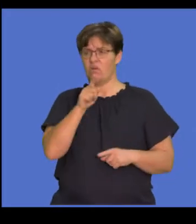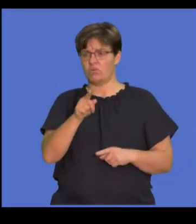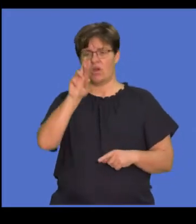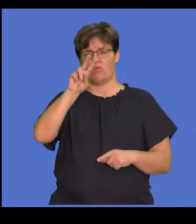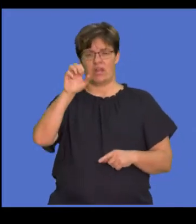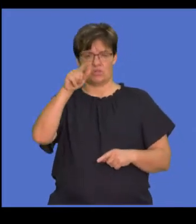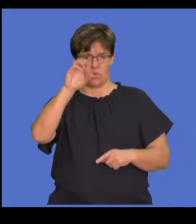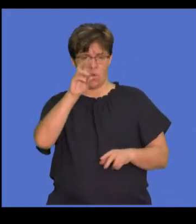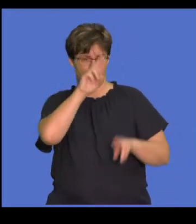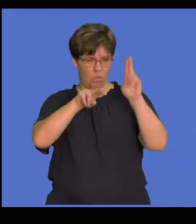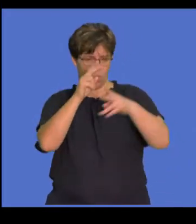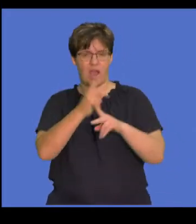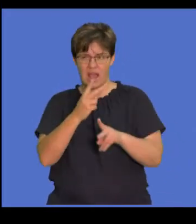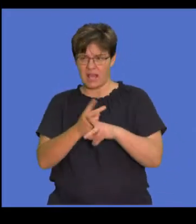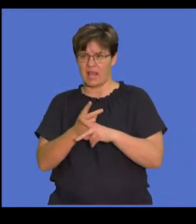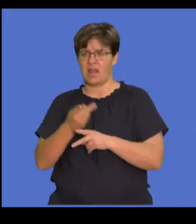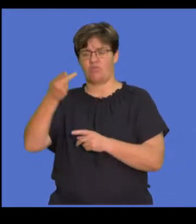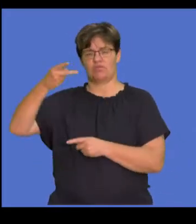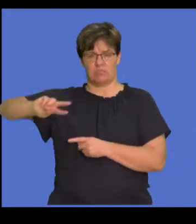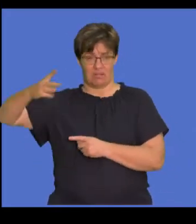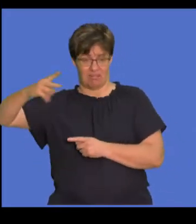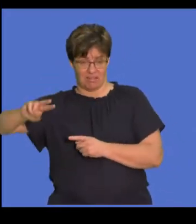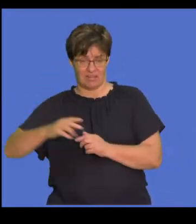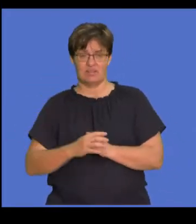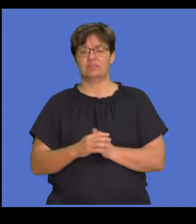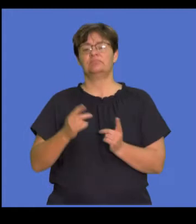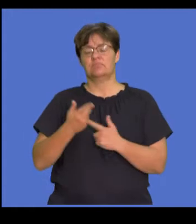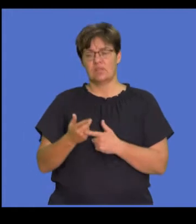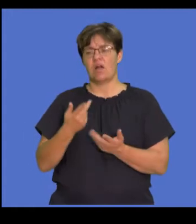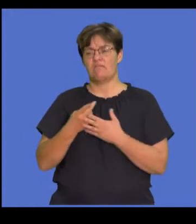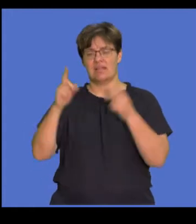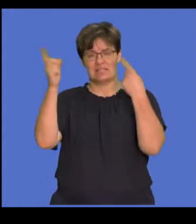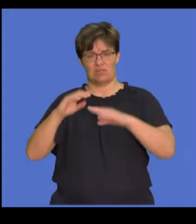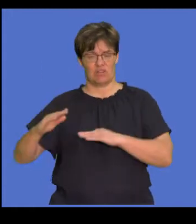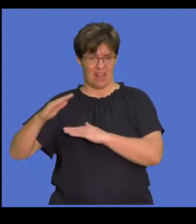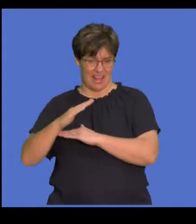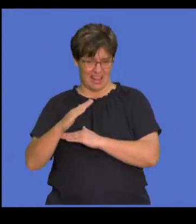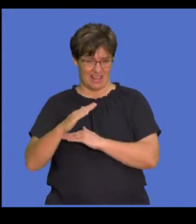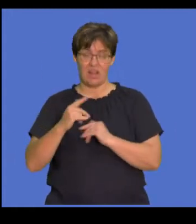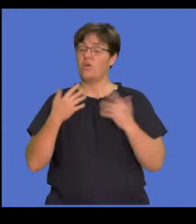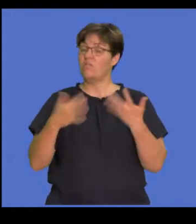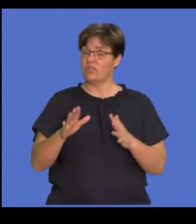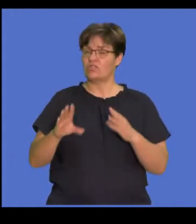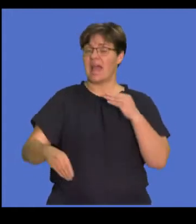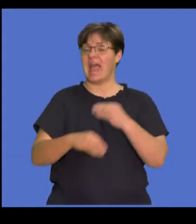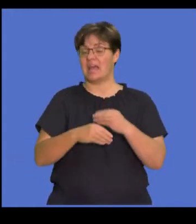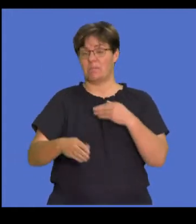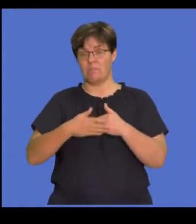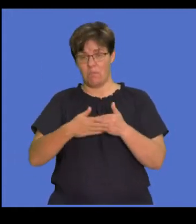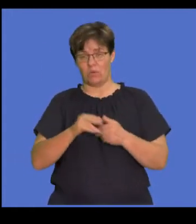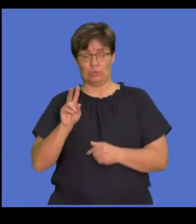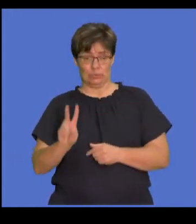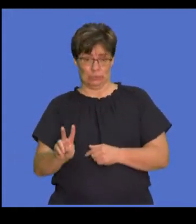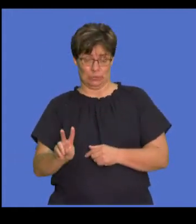revise ratios and the reciprocals. We're also going to revise some special angles. By the way, we're going to add 2